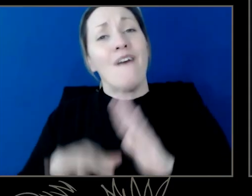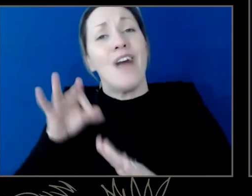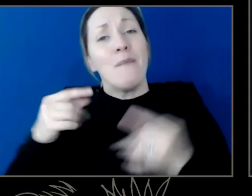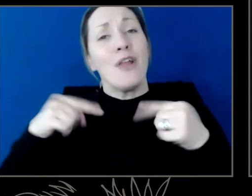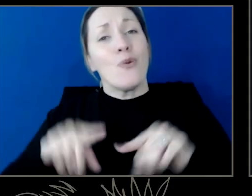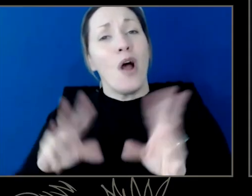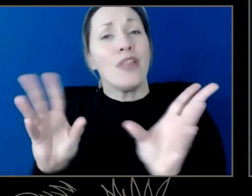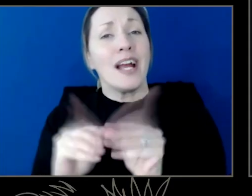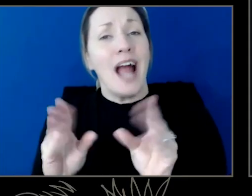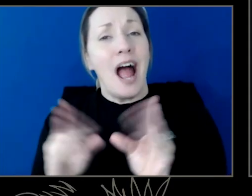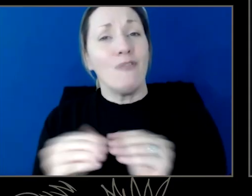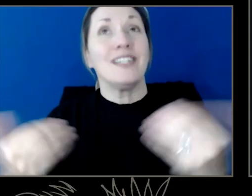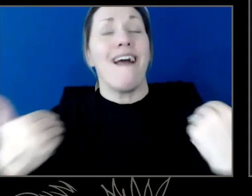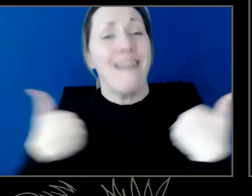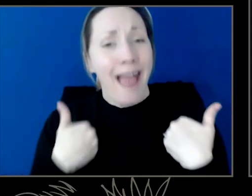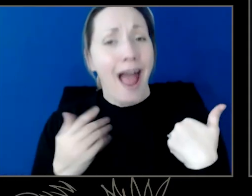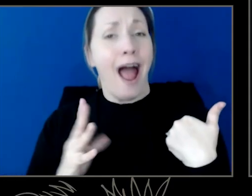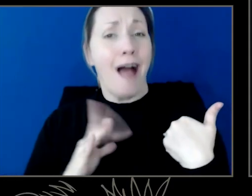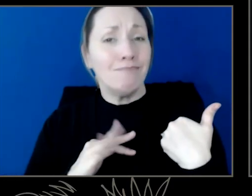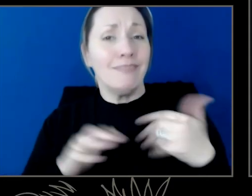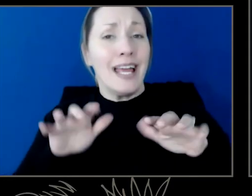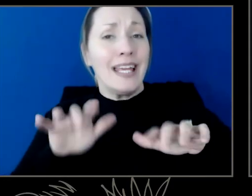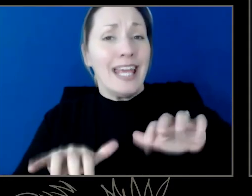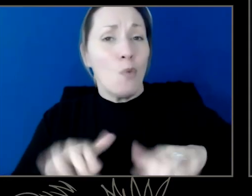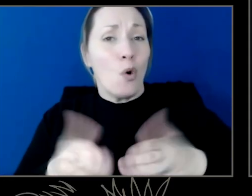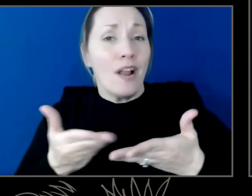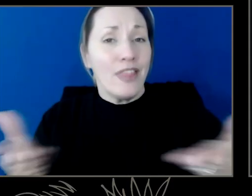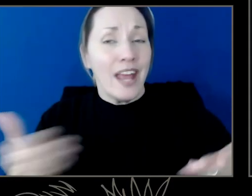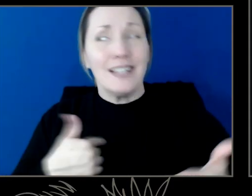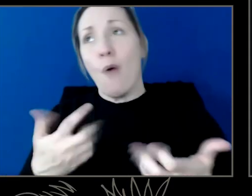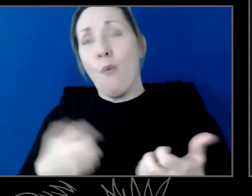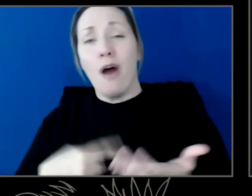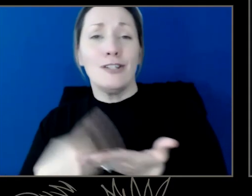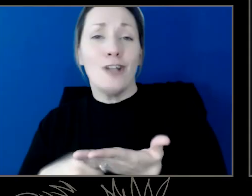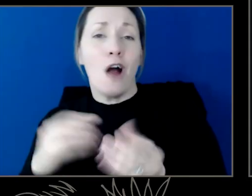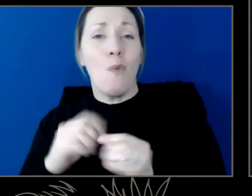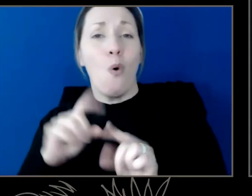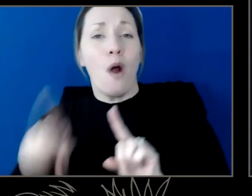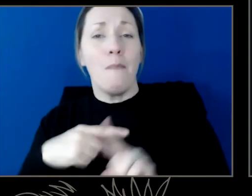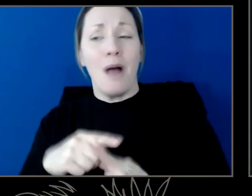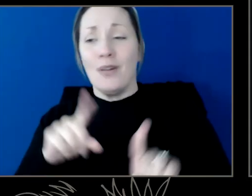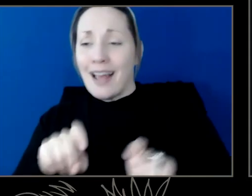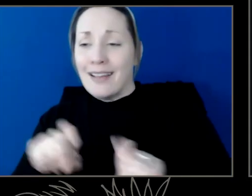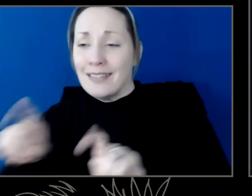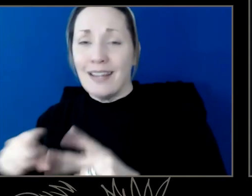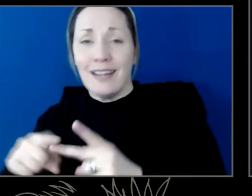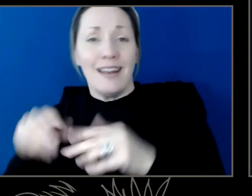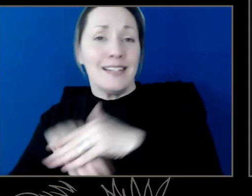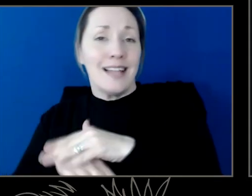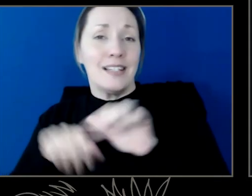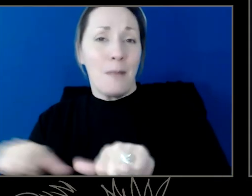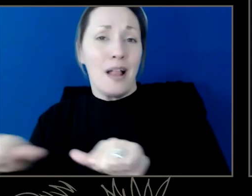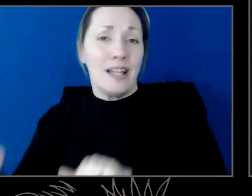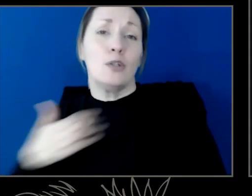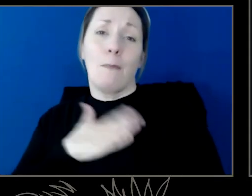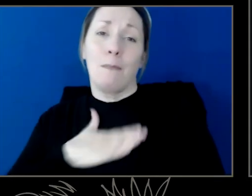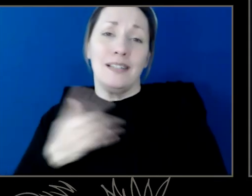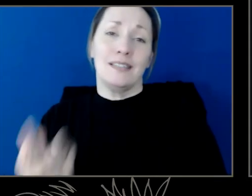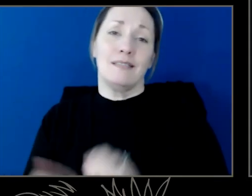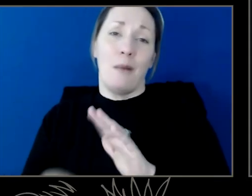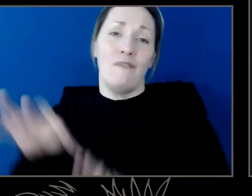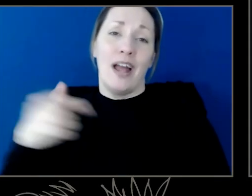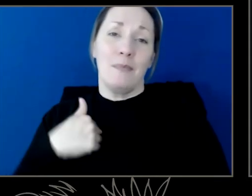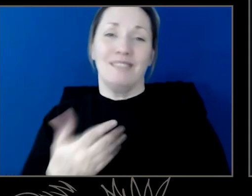I have keyboard things. I want to talk more about testing. I want to talk more about accessibility, so please come find me. Thank you.